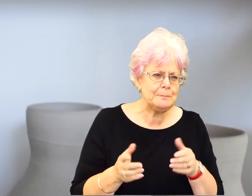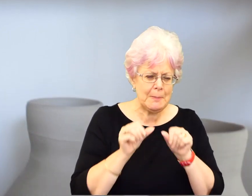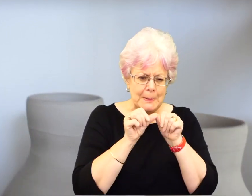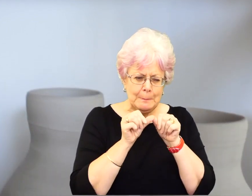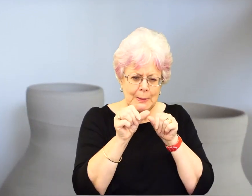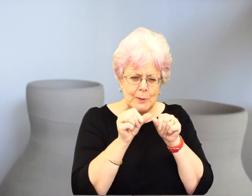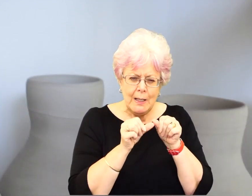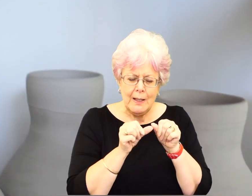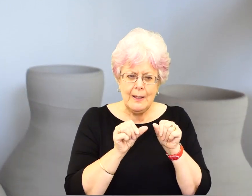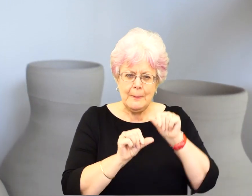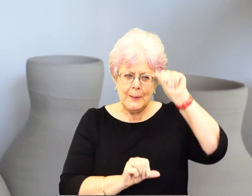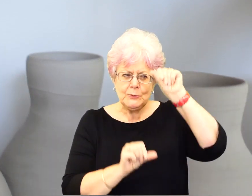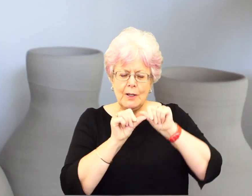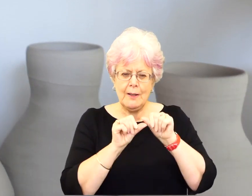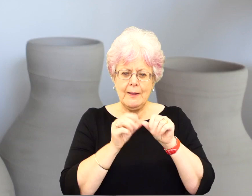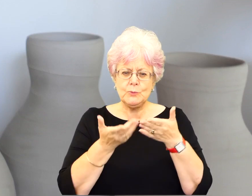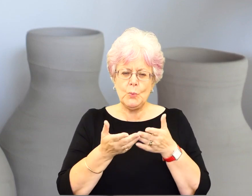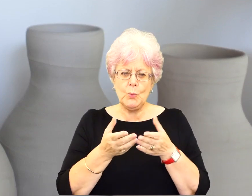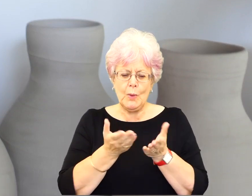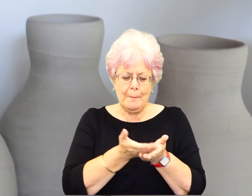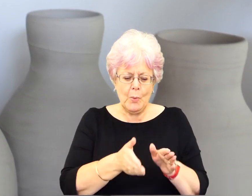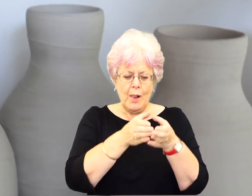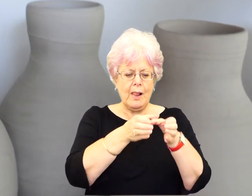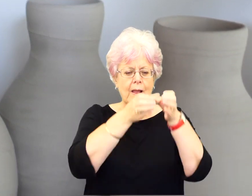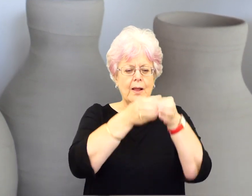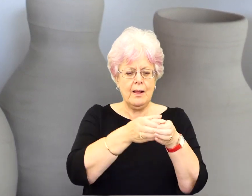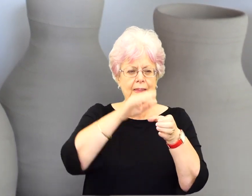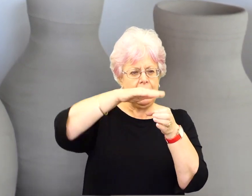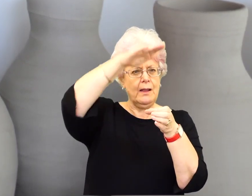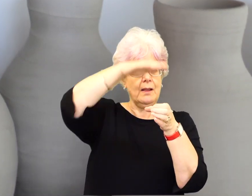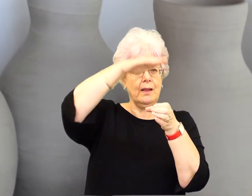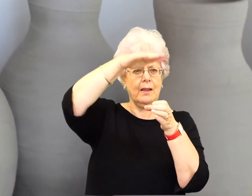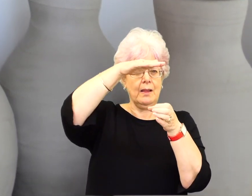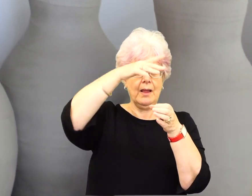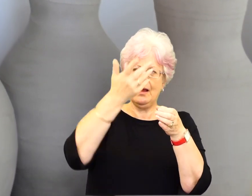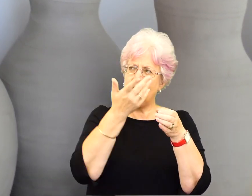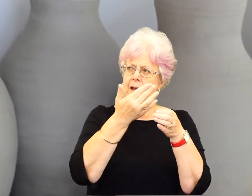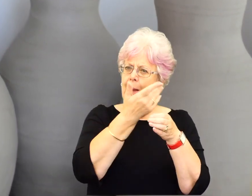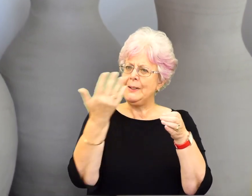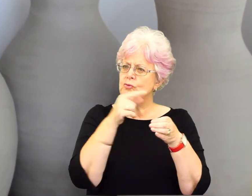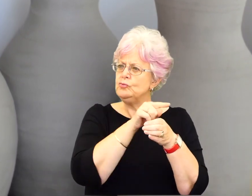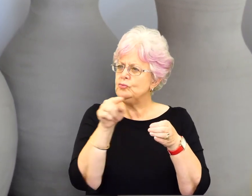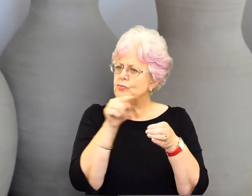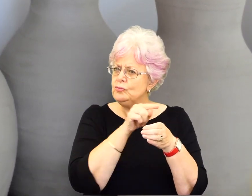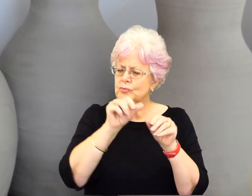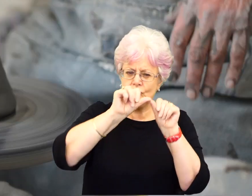measurements of what height the shelves were and the airspace above it, space that I've